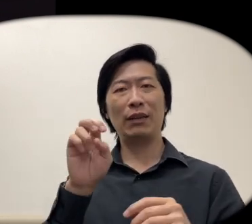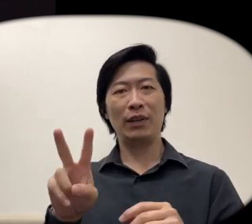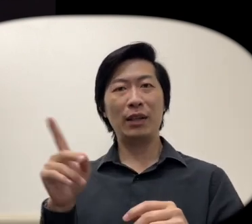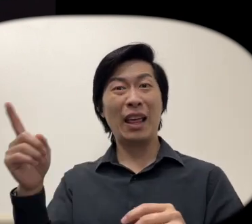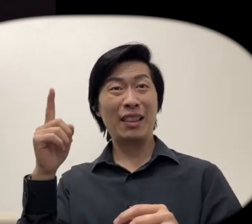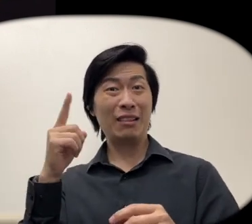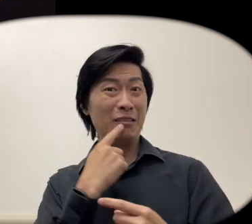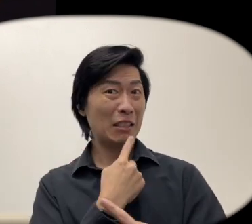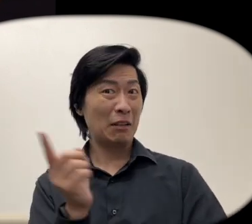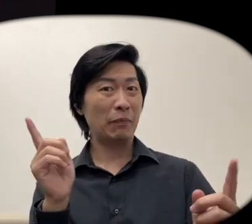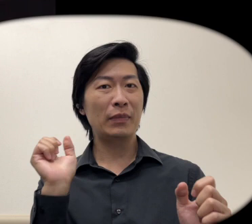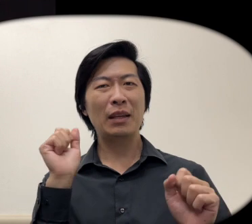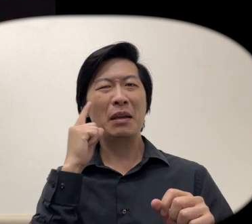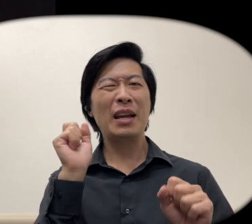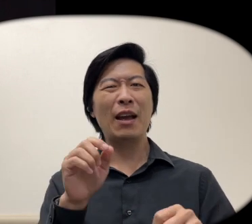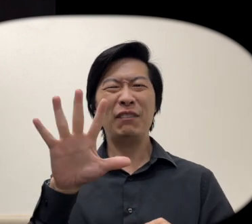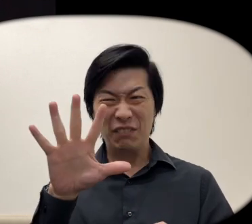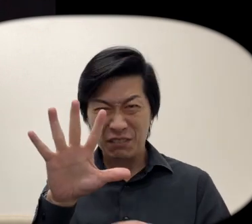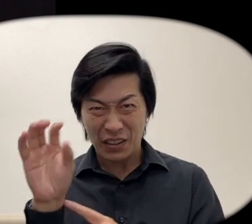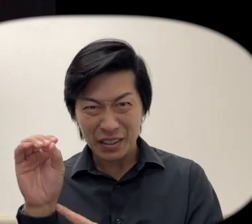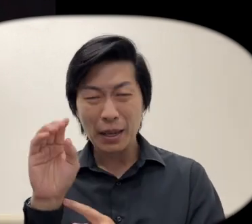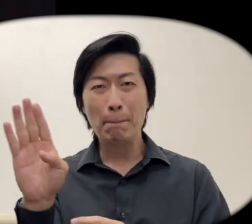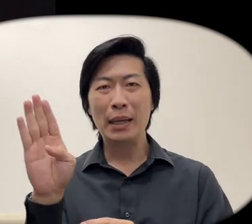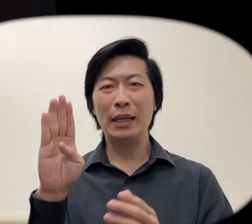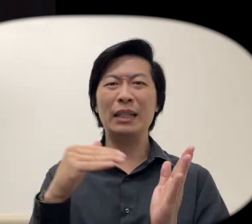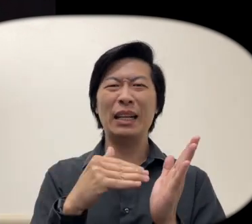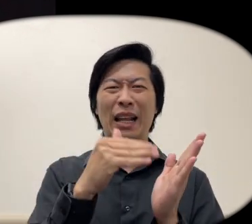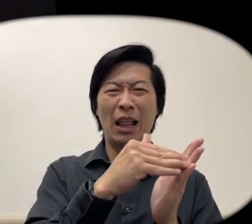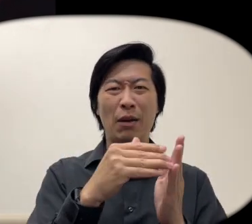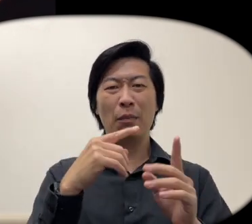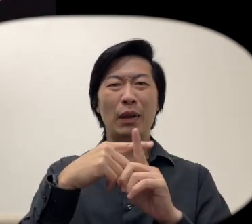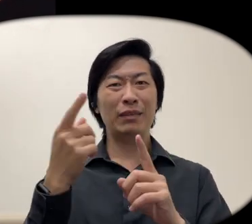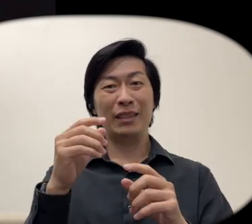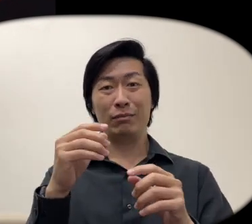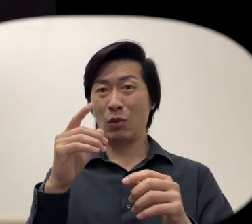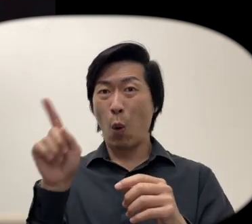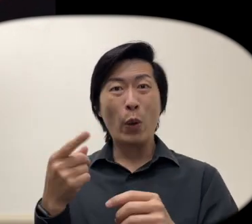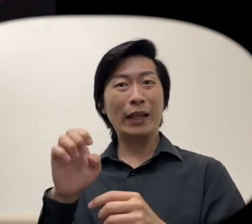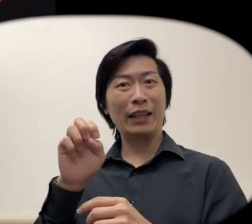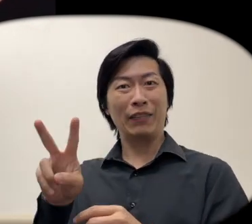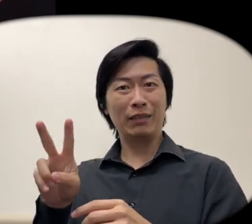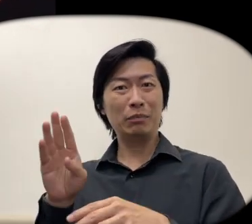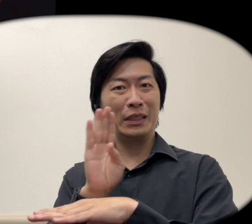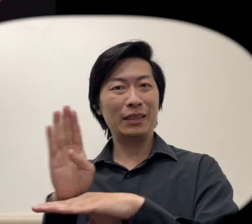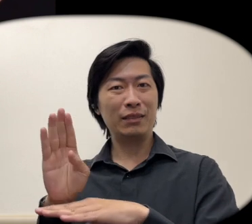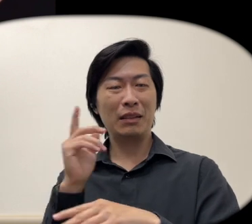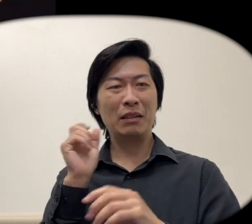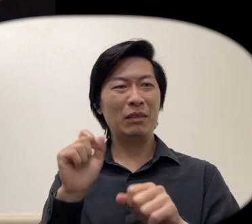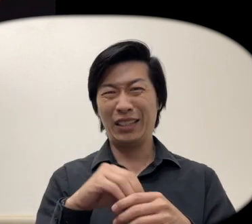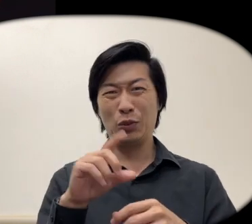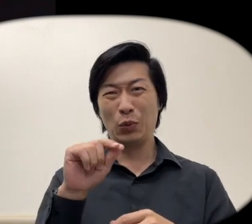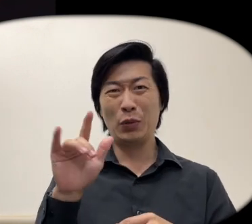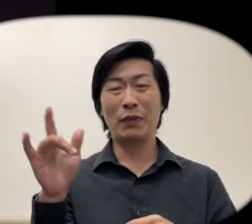to $50 billion plus in 2025 in EV revenue alone. They think they can get to 1 million units